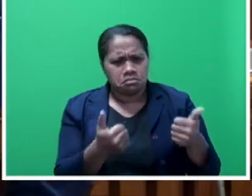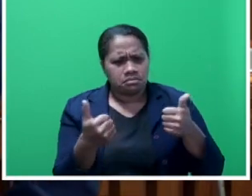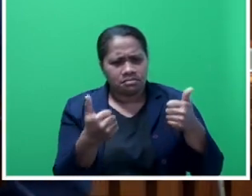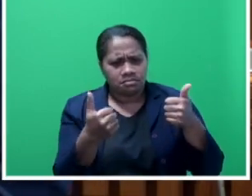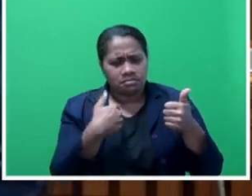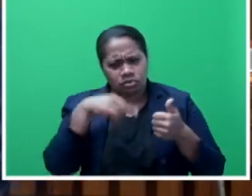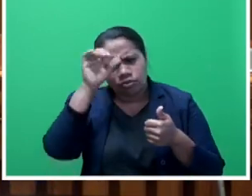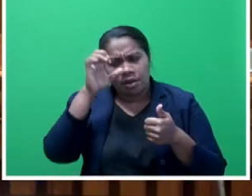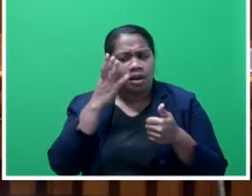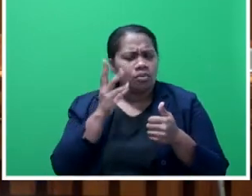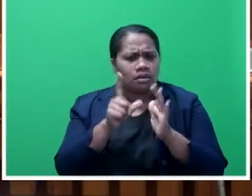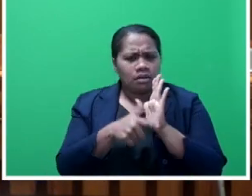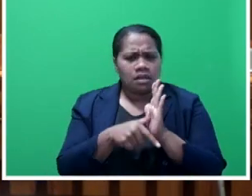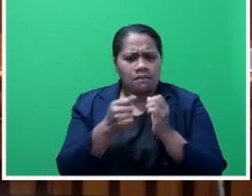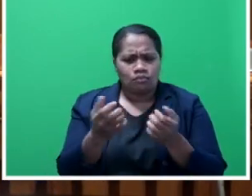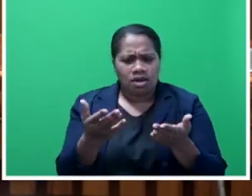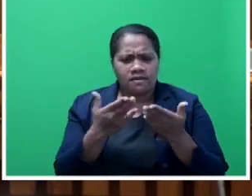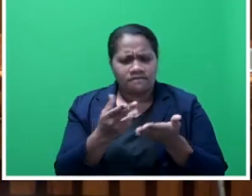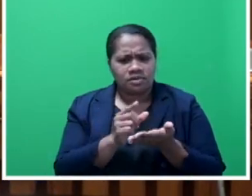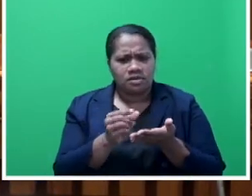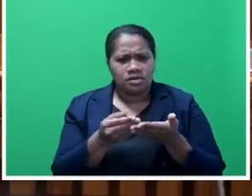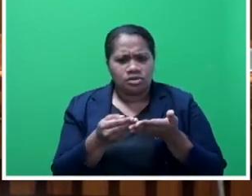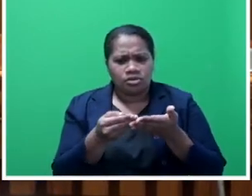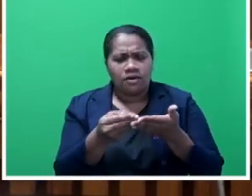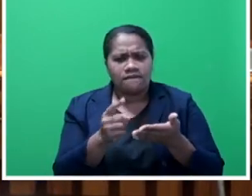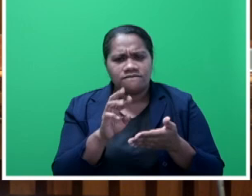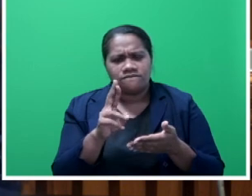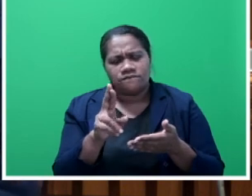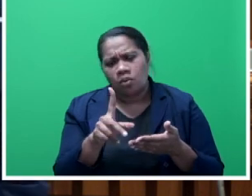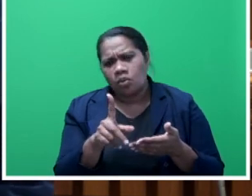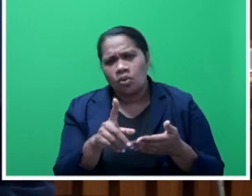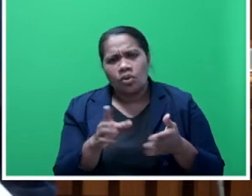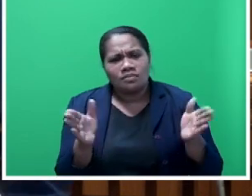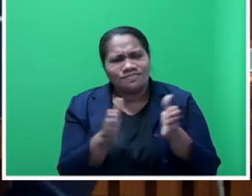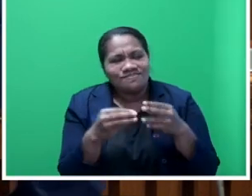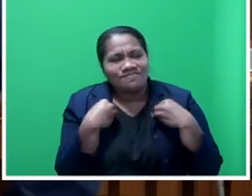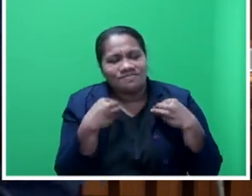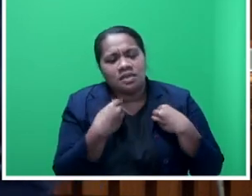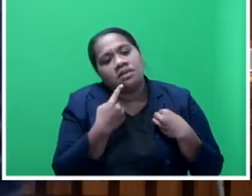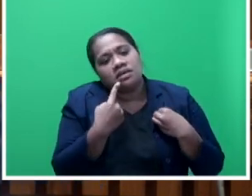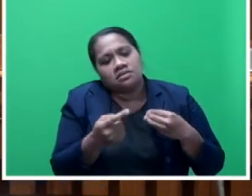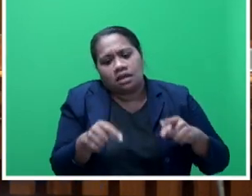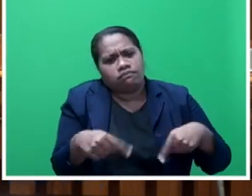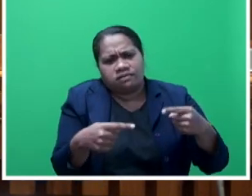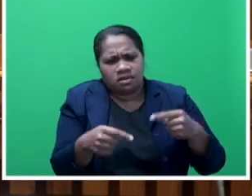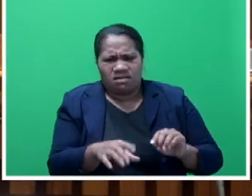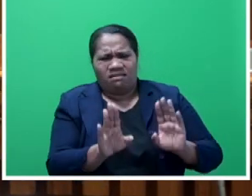giving the grants for micro enterprises, they're all opposing it. They're saying it's all handouts. And now they're saying it's a good